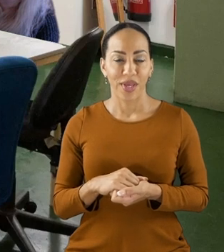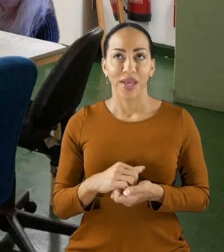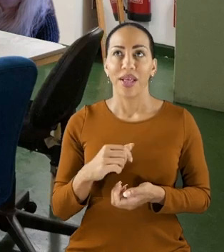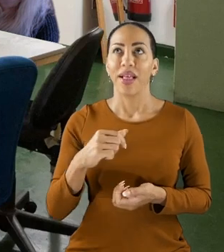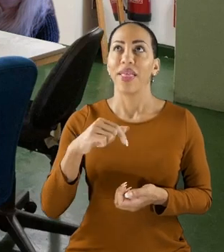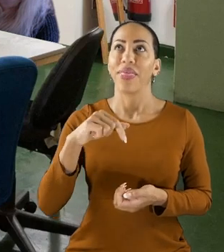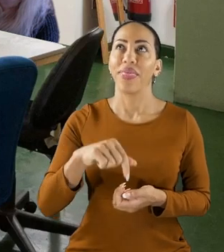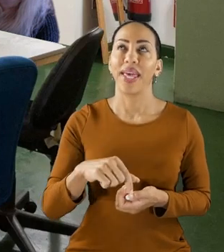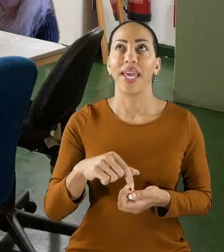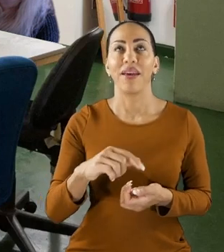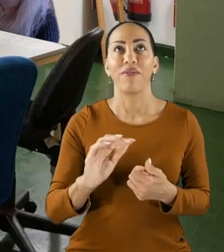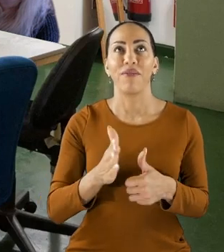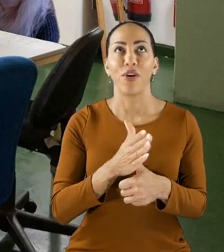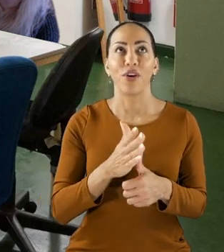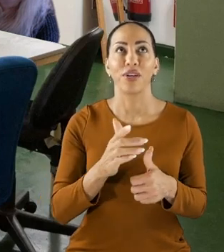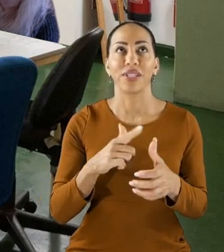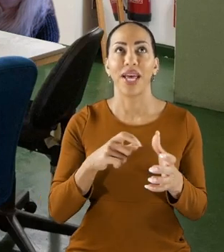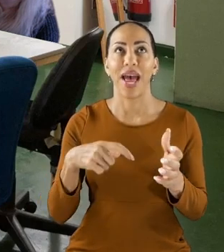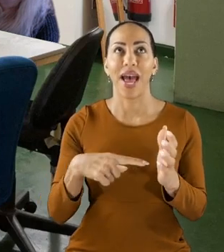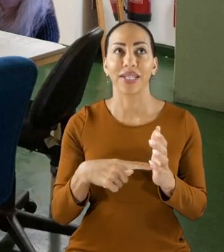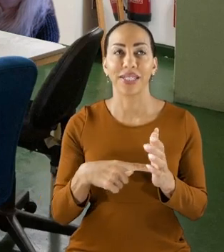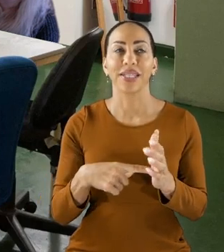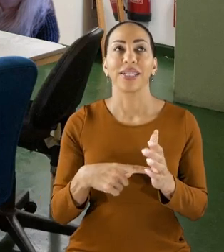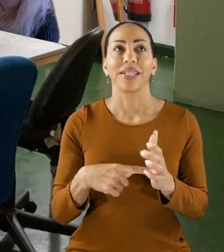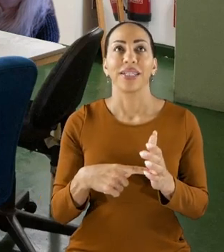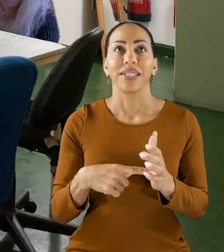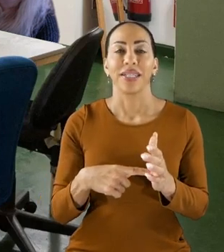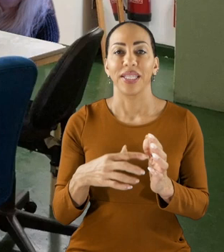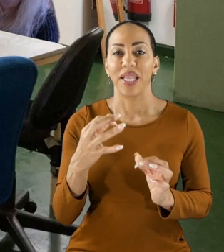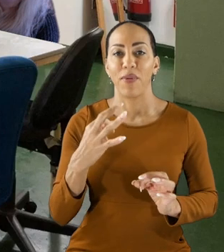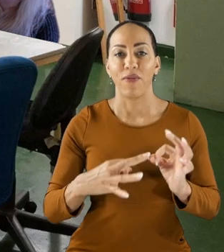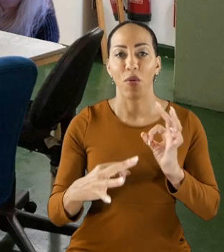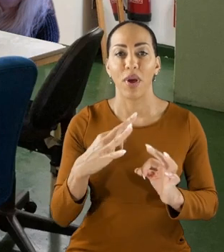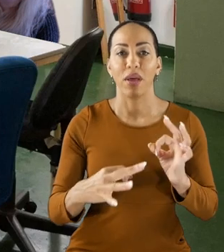what on stage is a very abstracted hospital, but on the screen